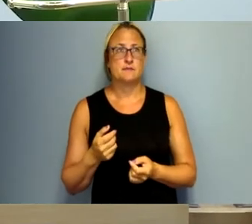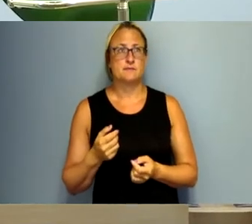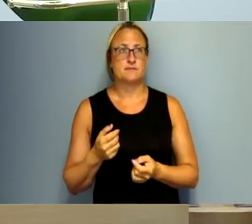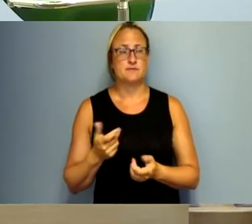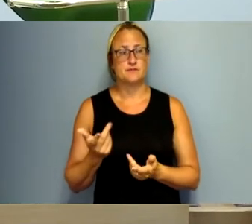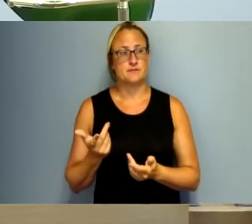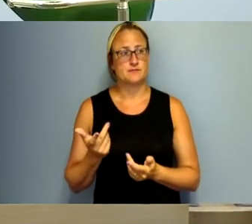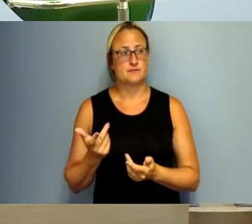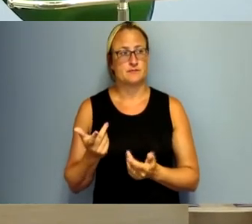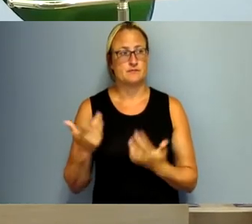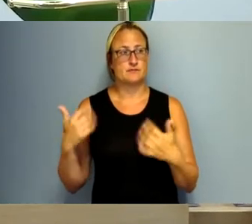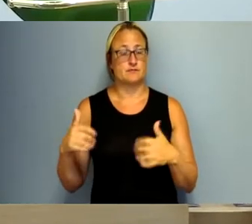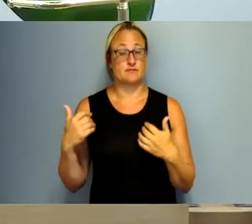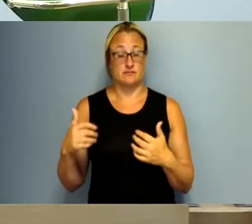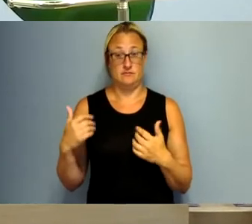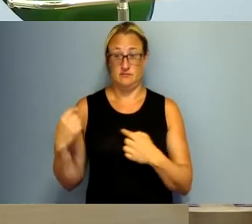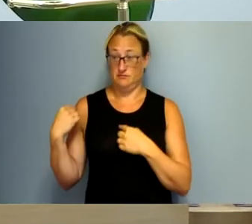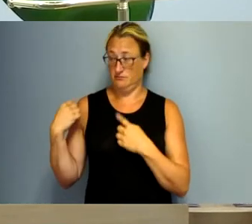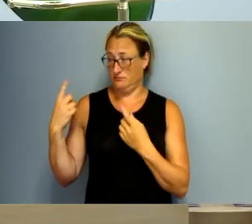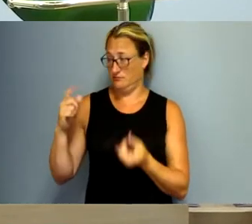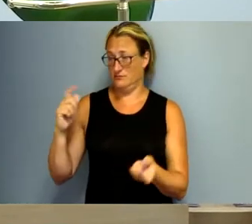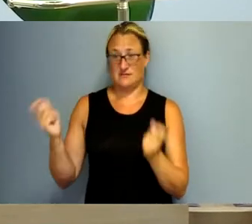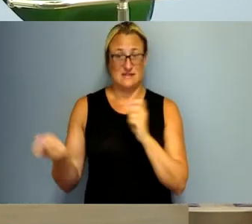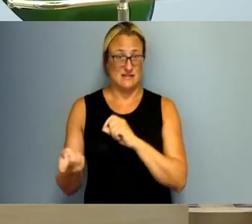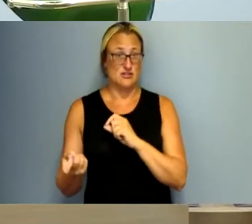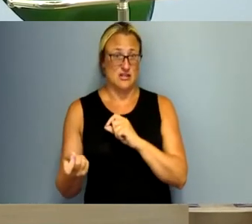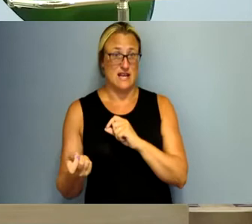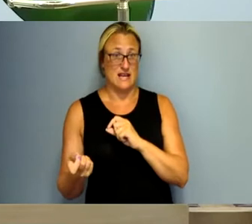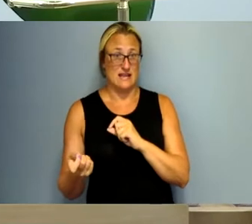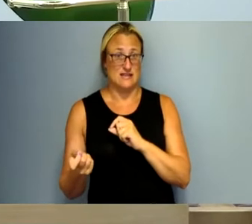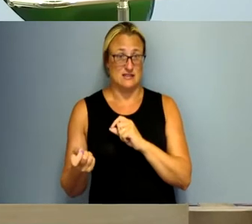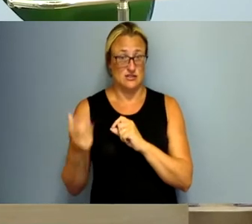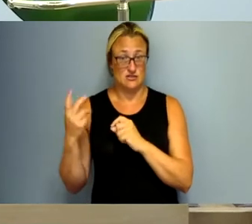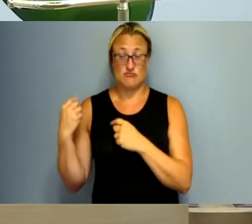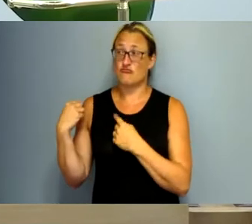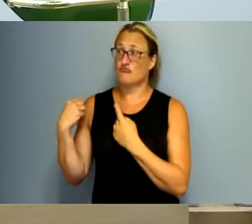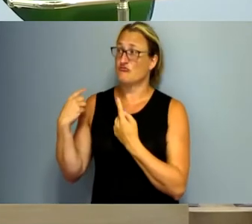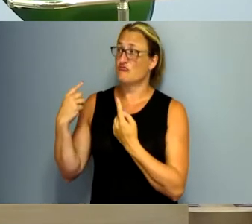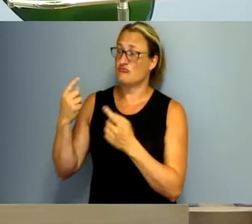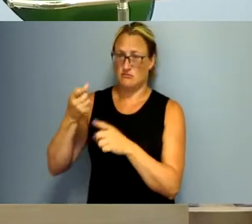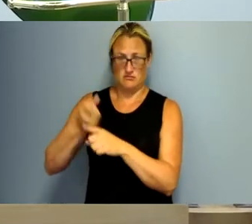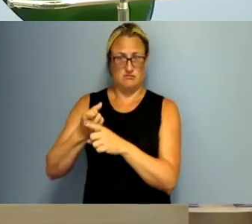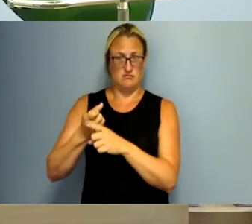And boy, did that change in 2020